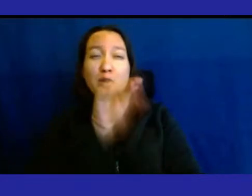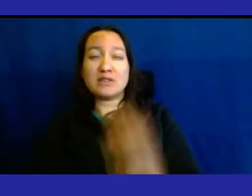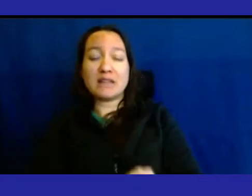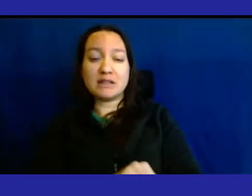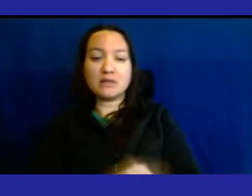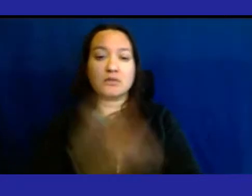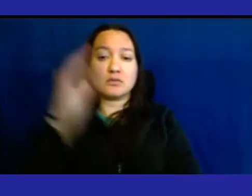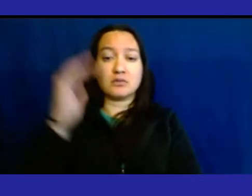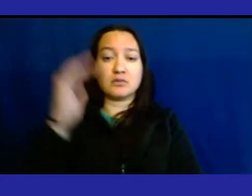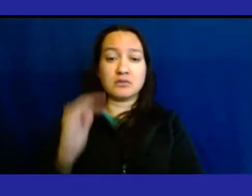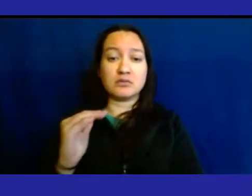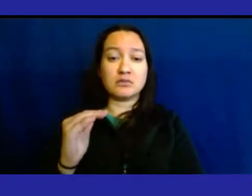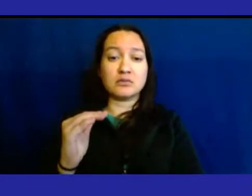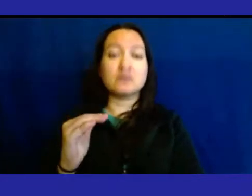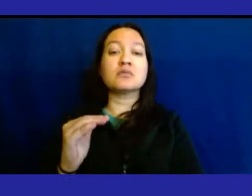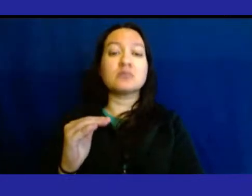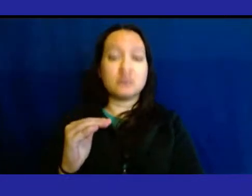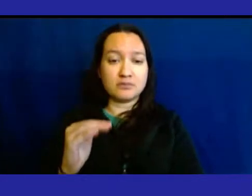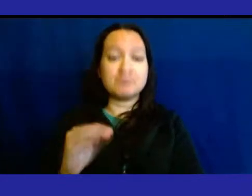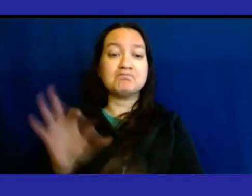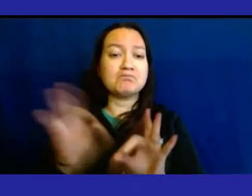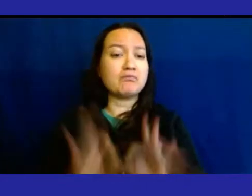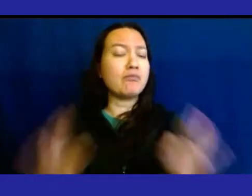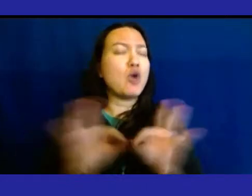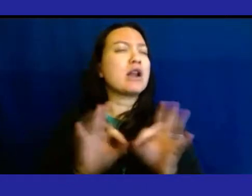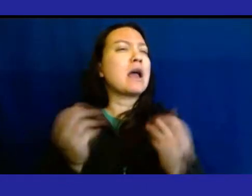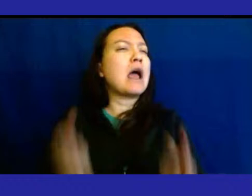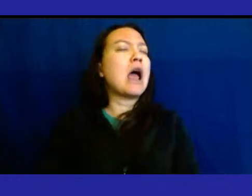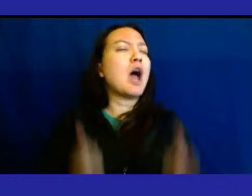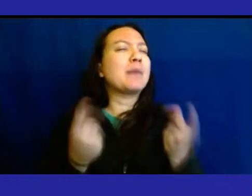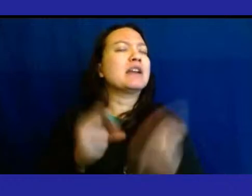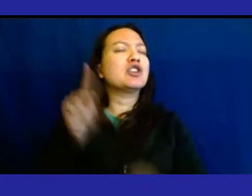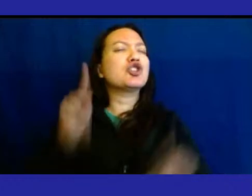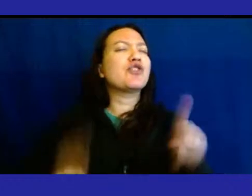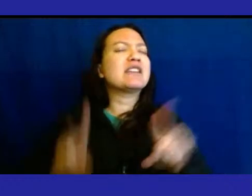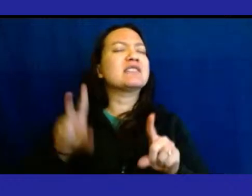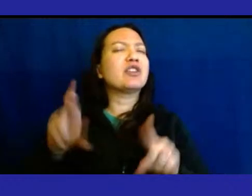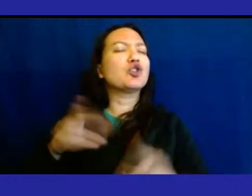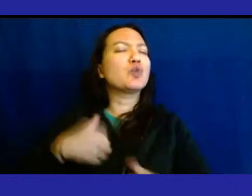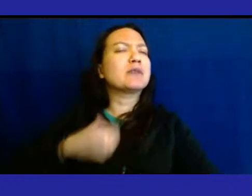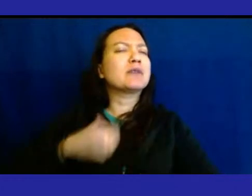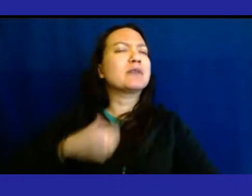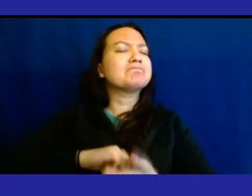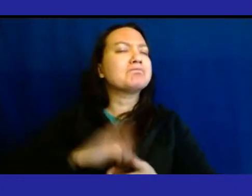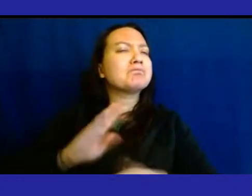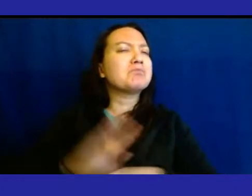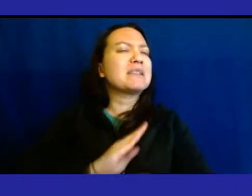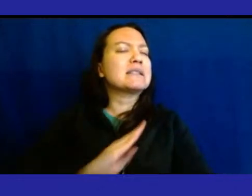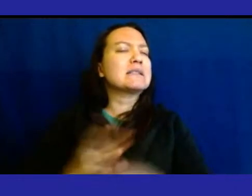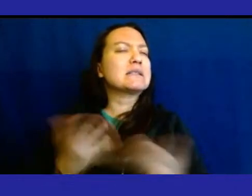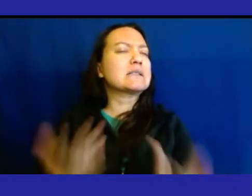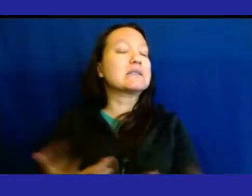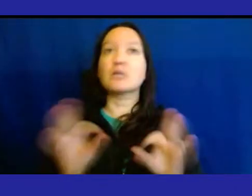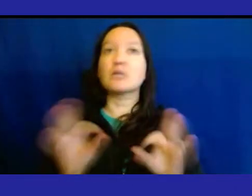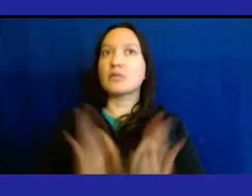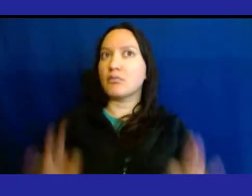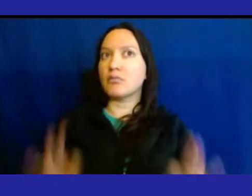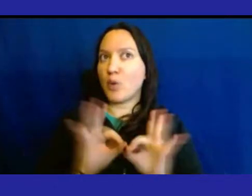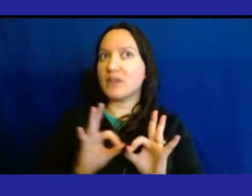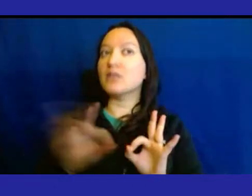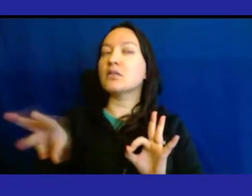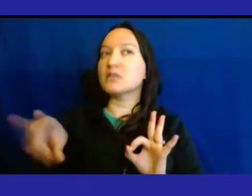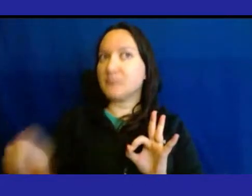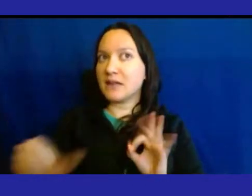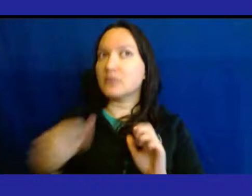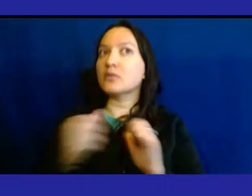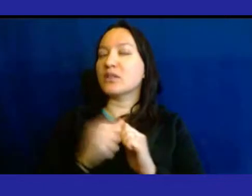number that we track that's really important is how many diverse vendors are we doing business with? You know, it's important obviously to have spend with vendors, but it